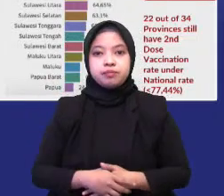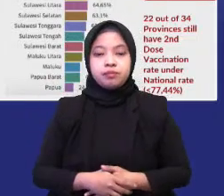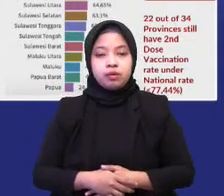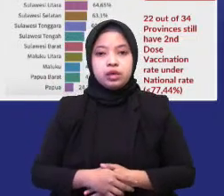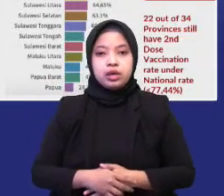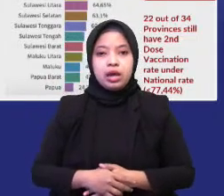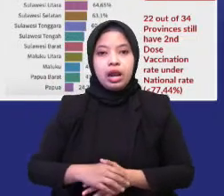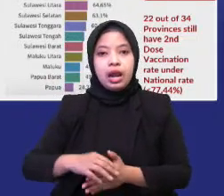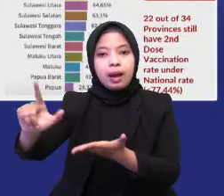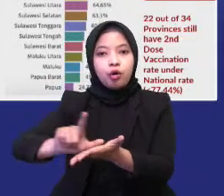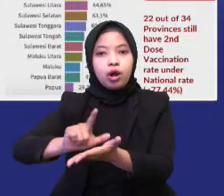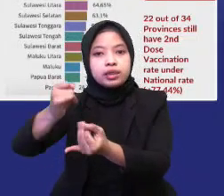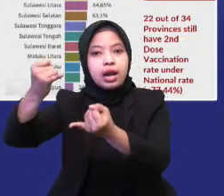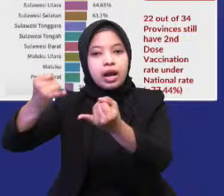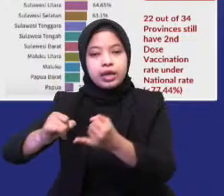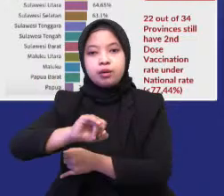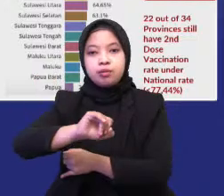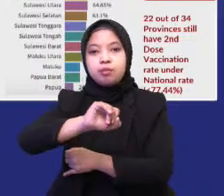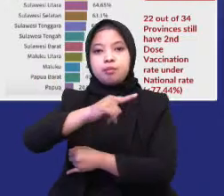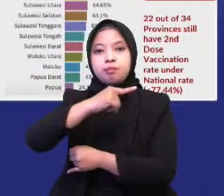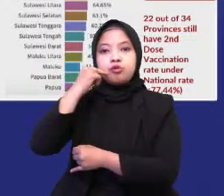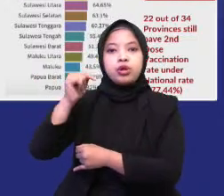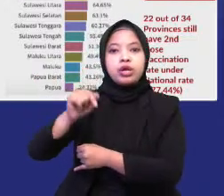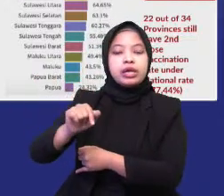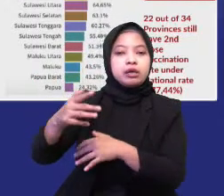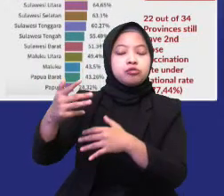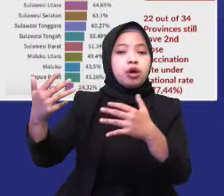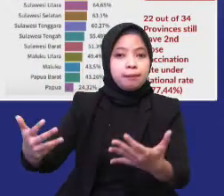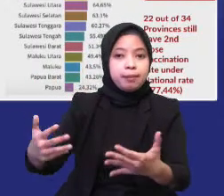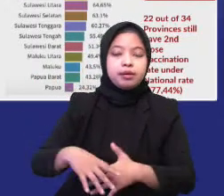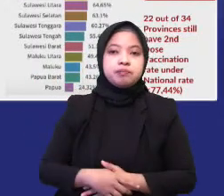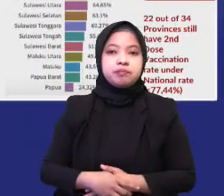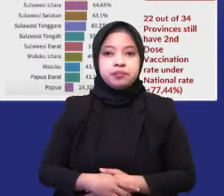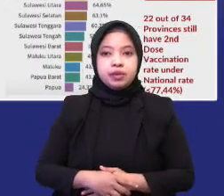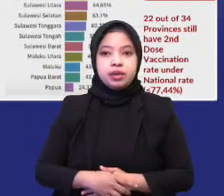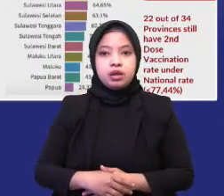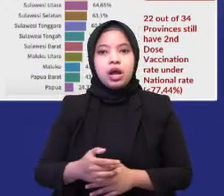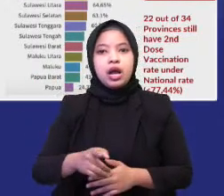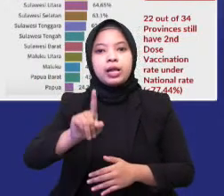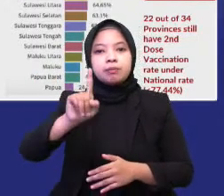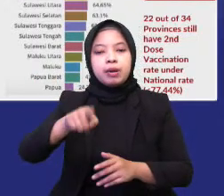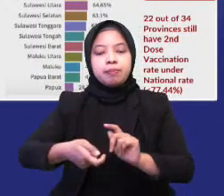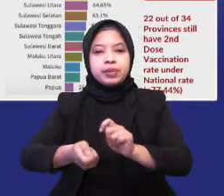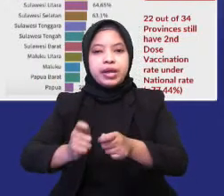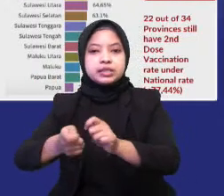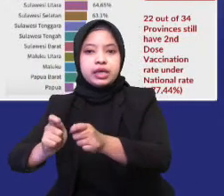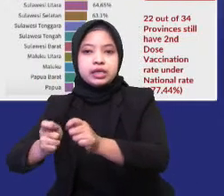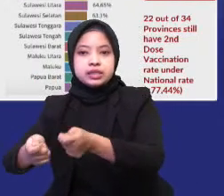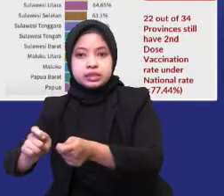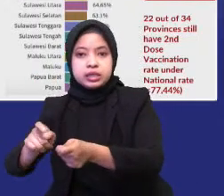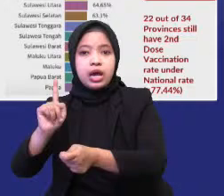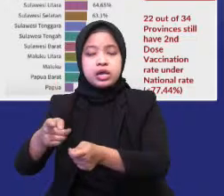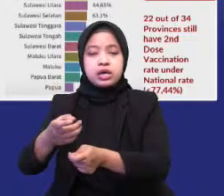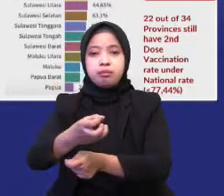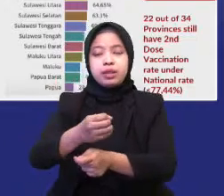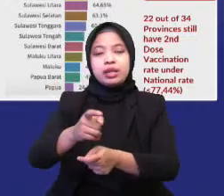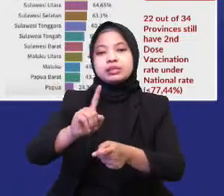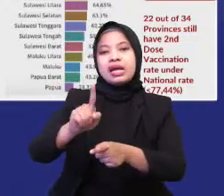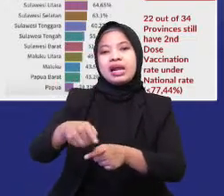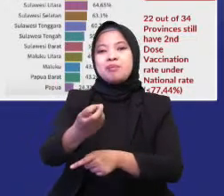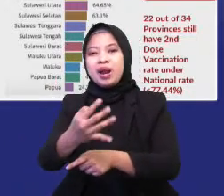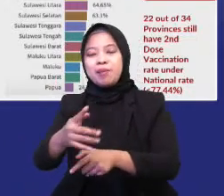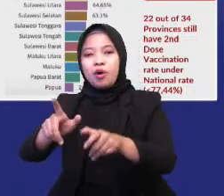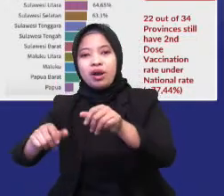last year, the low positivity rate occurred in high testing coverage, reaching more than 200,000